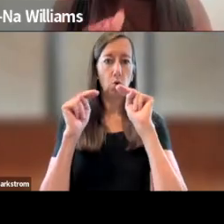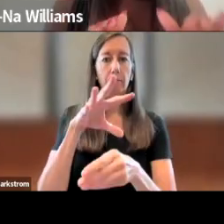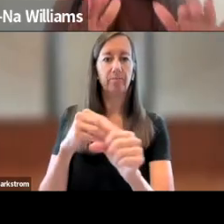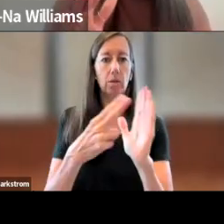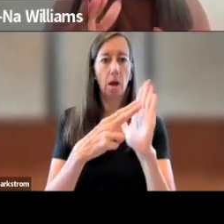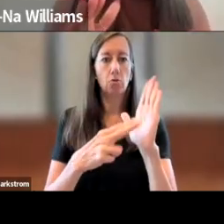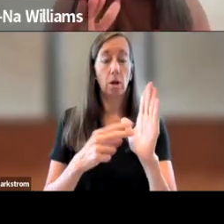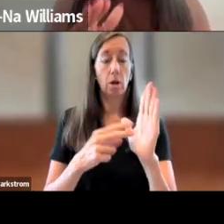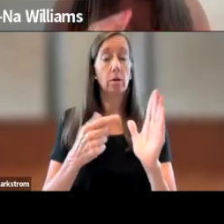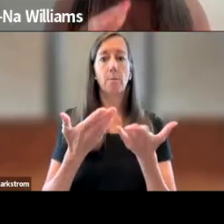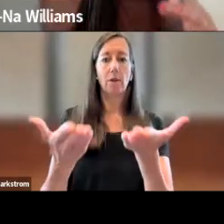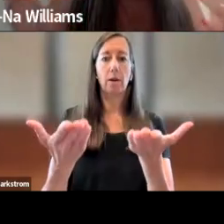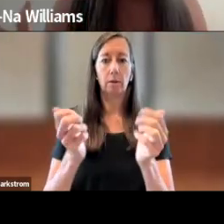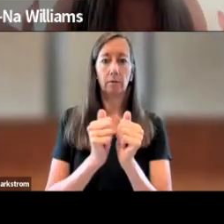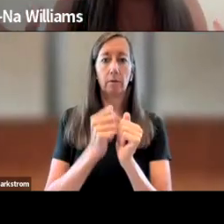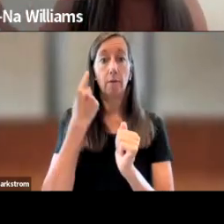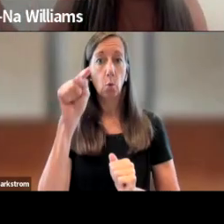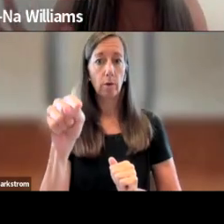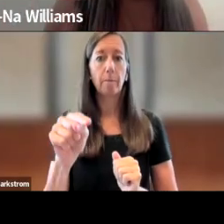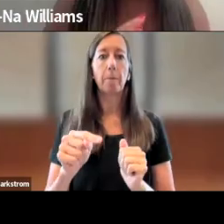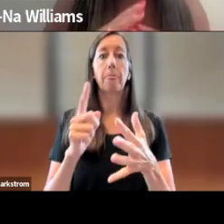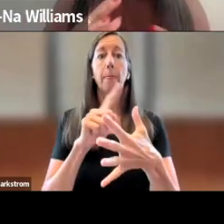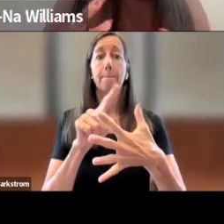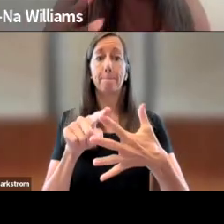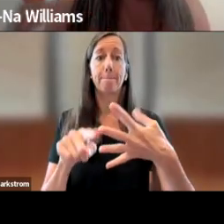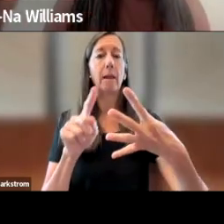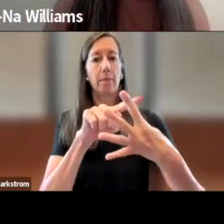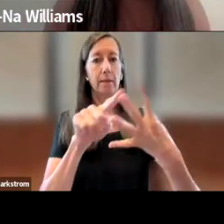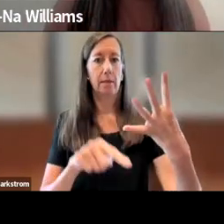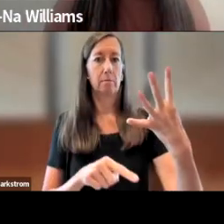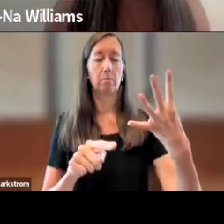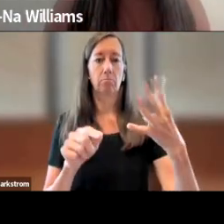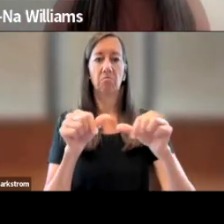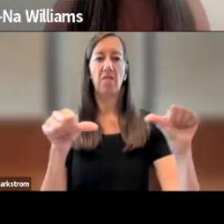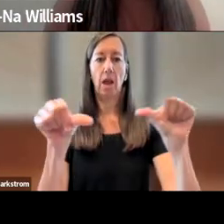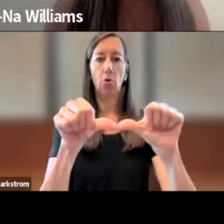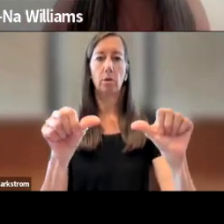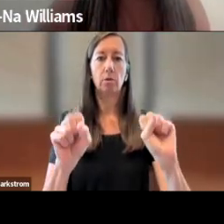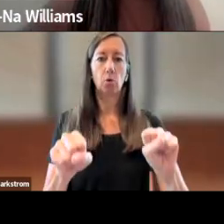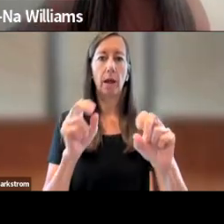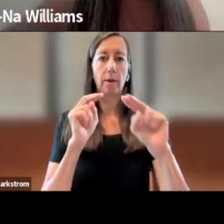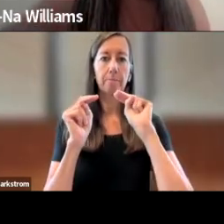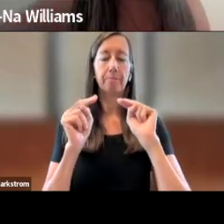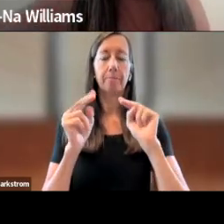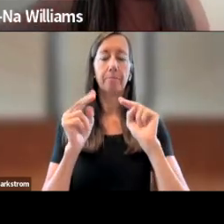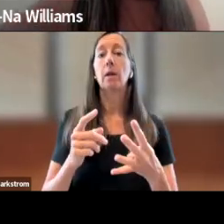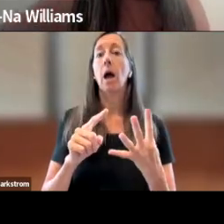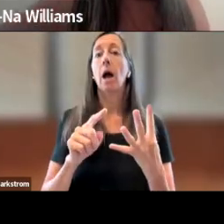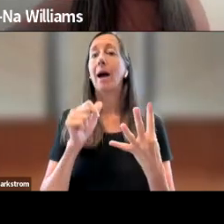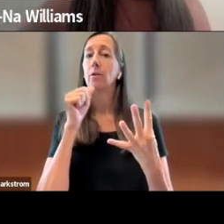main areas where you're going to negotiate. I do not recommend that you negotiate areas